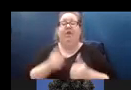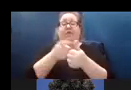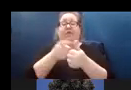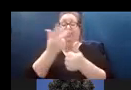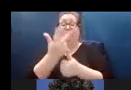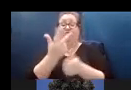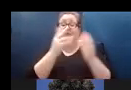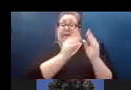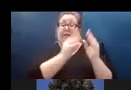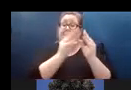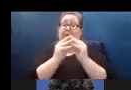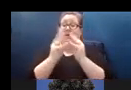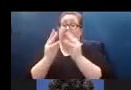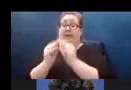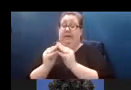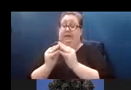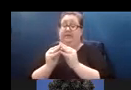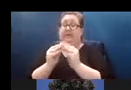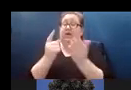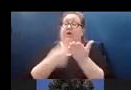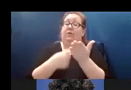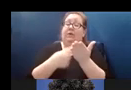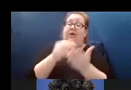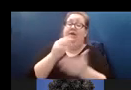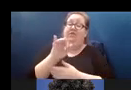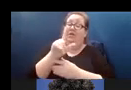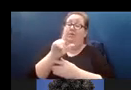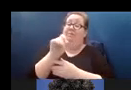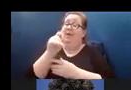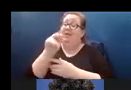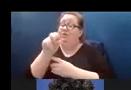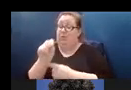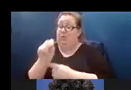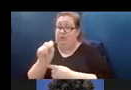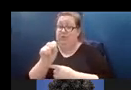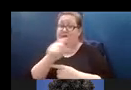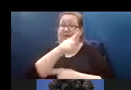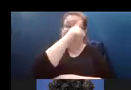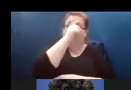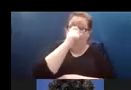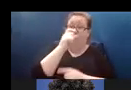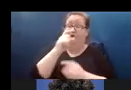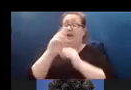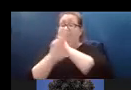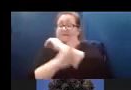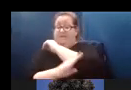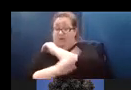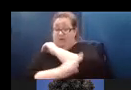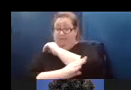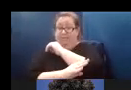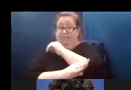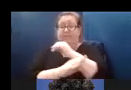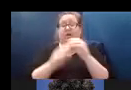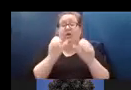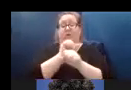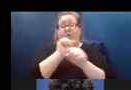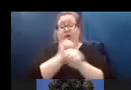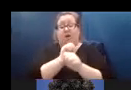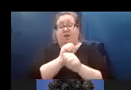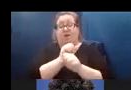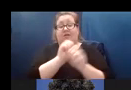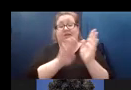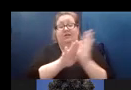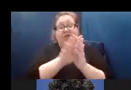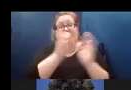of covered milestones in summer and fall, we worked on developing the vision and priorities. We also